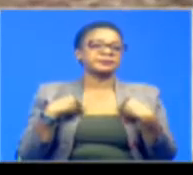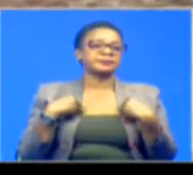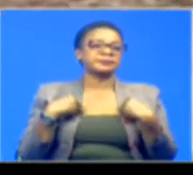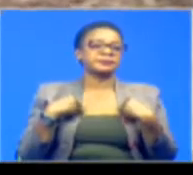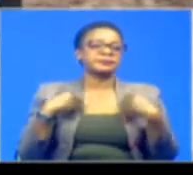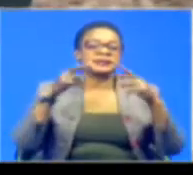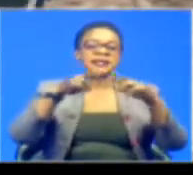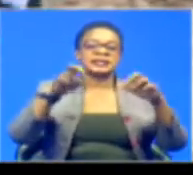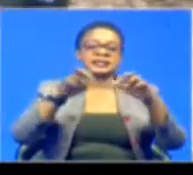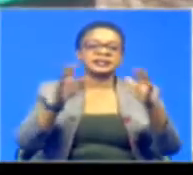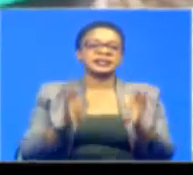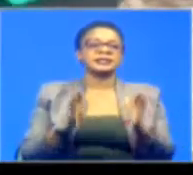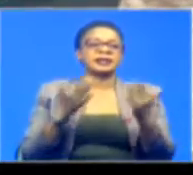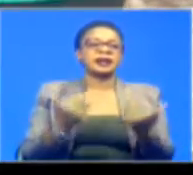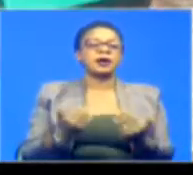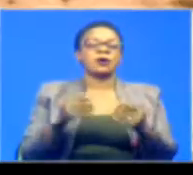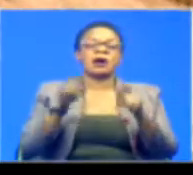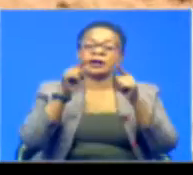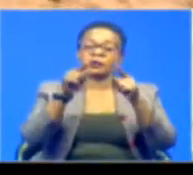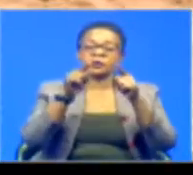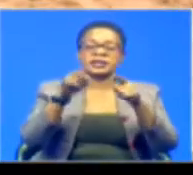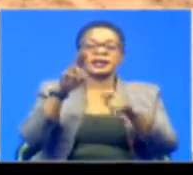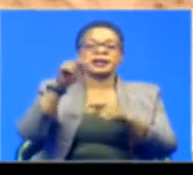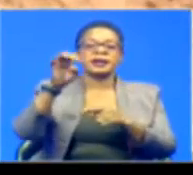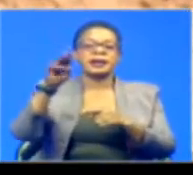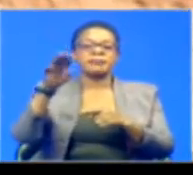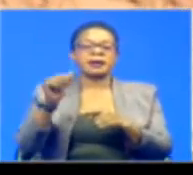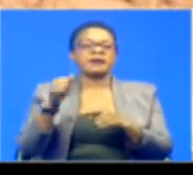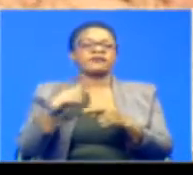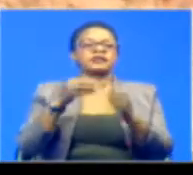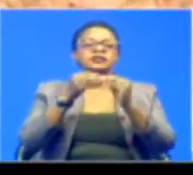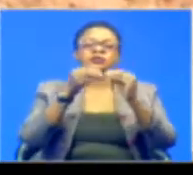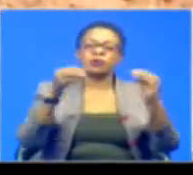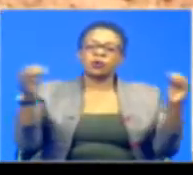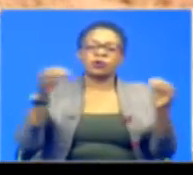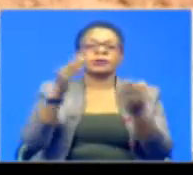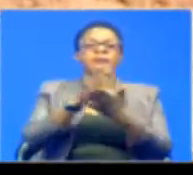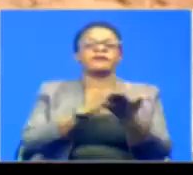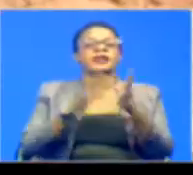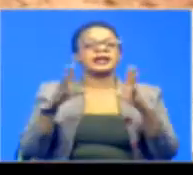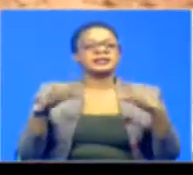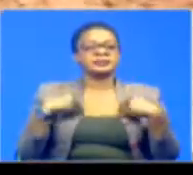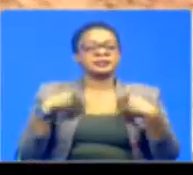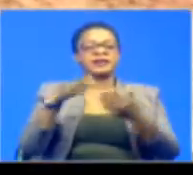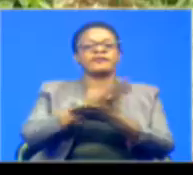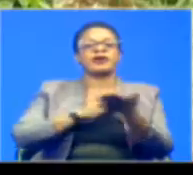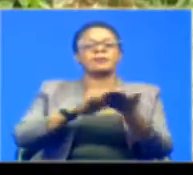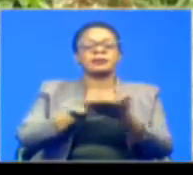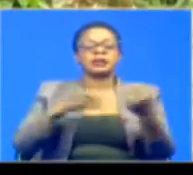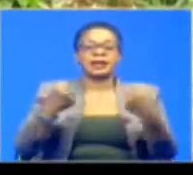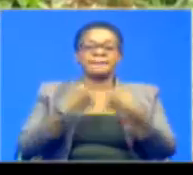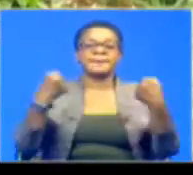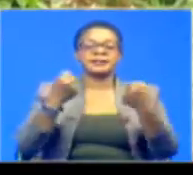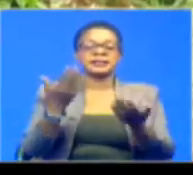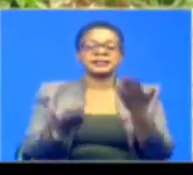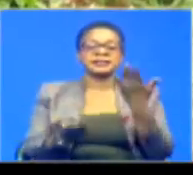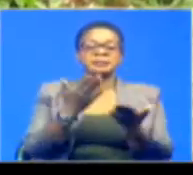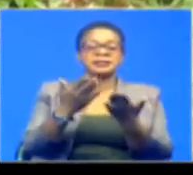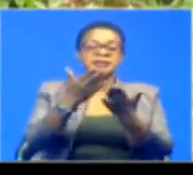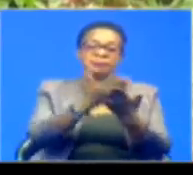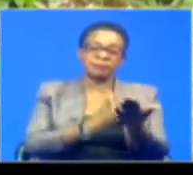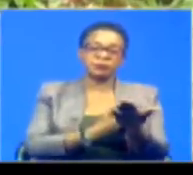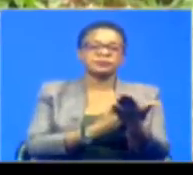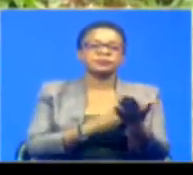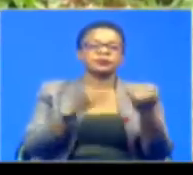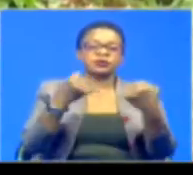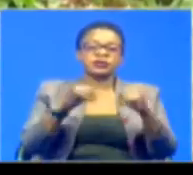are, however, accusing NEMA for taking too long before endorsing the Environmental Impact Assessment Report on